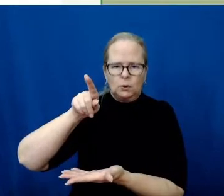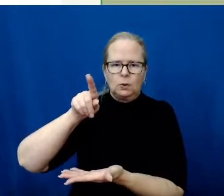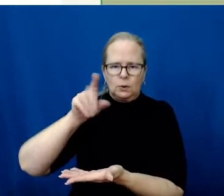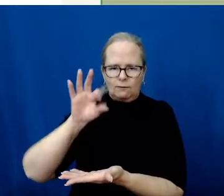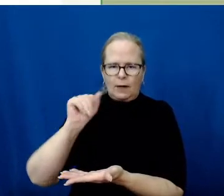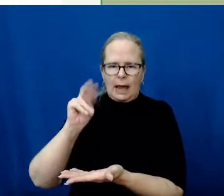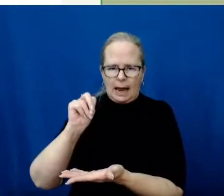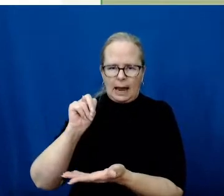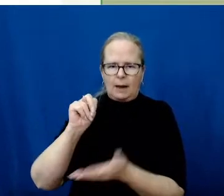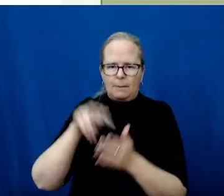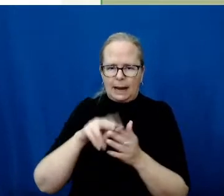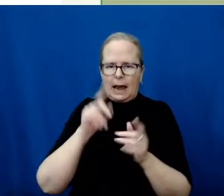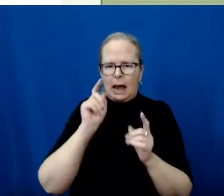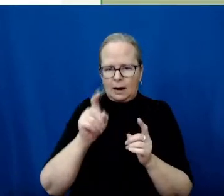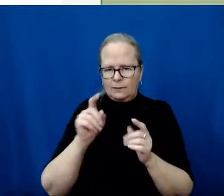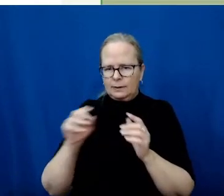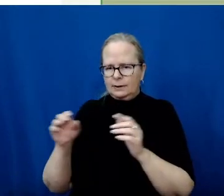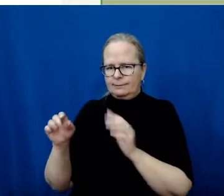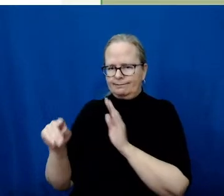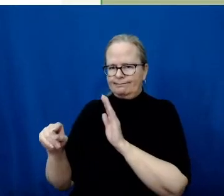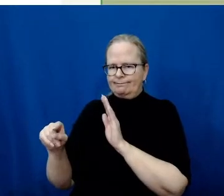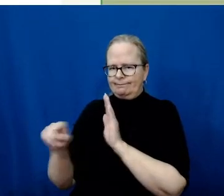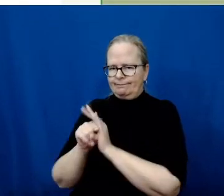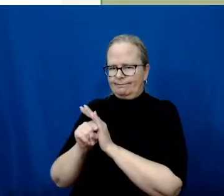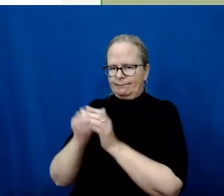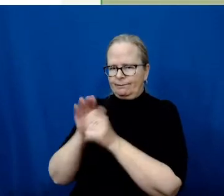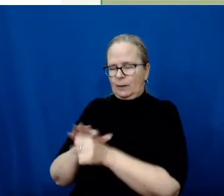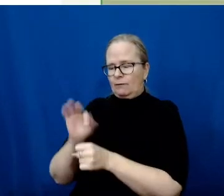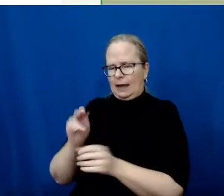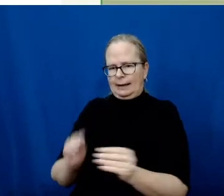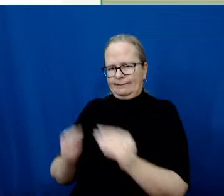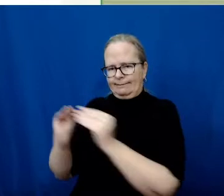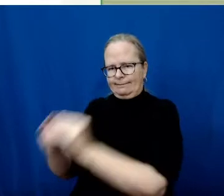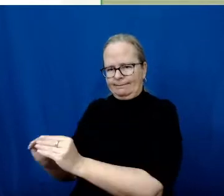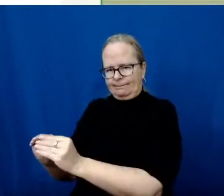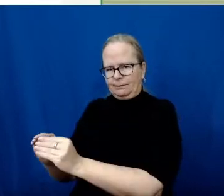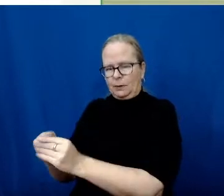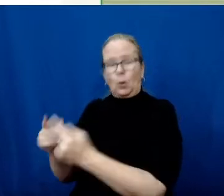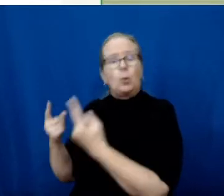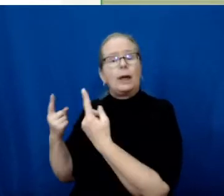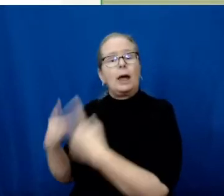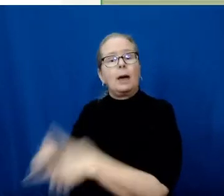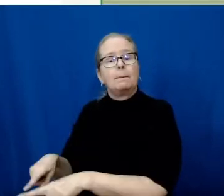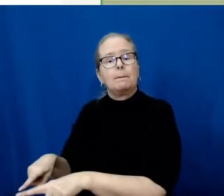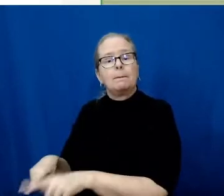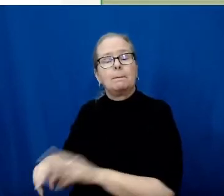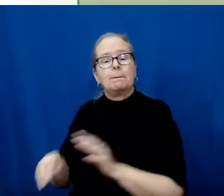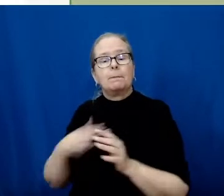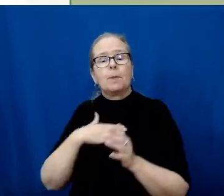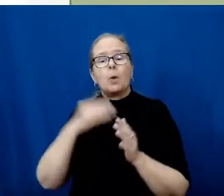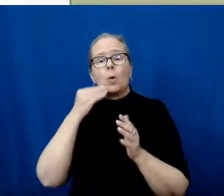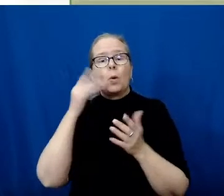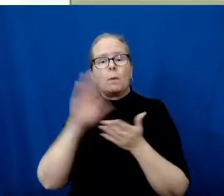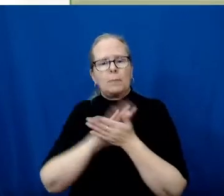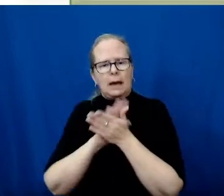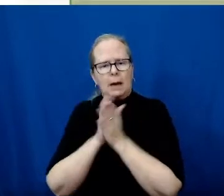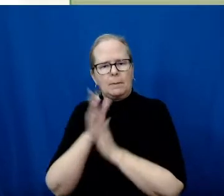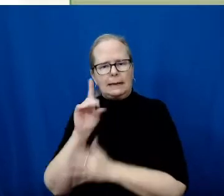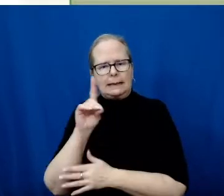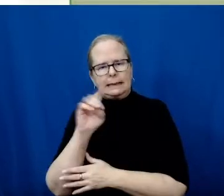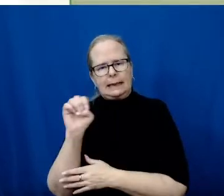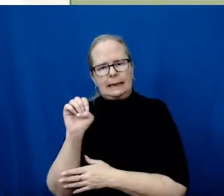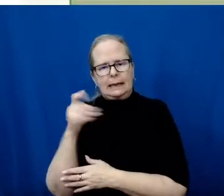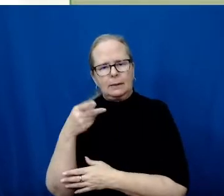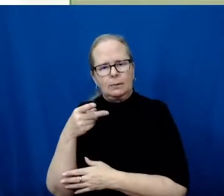actually talking about pulling products of combustion down the chimney instead of letting it go up. And now you're going to introduce carbon